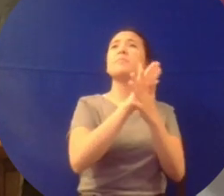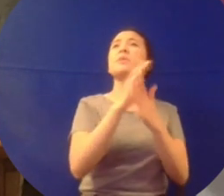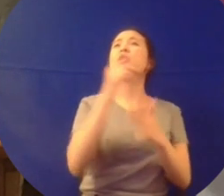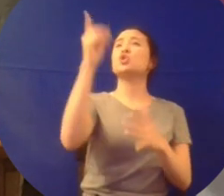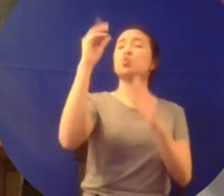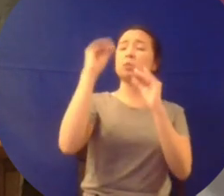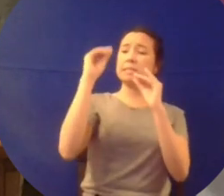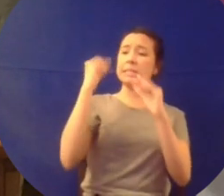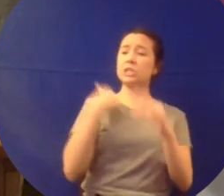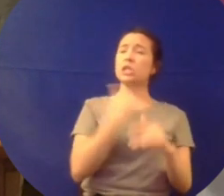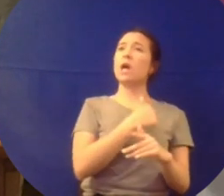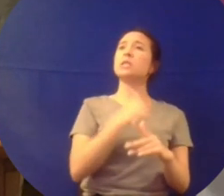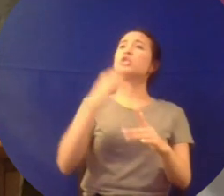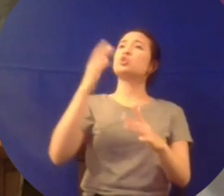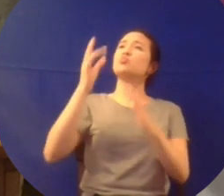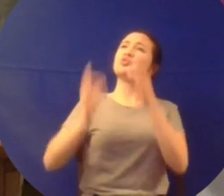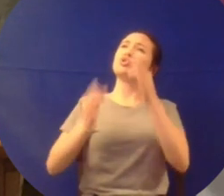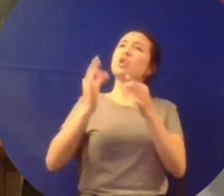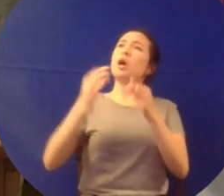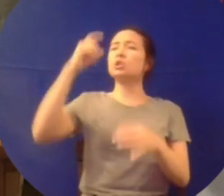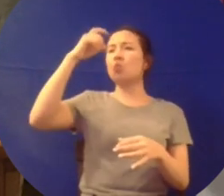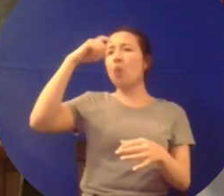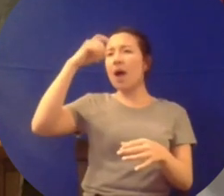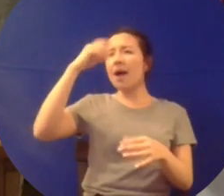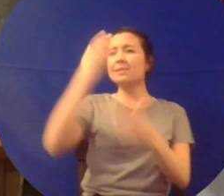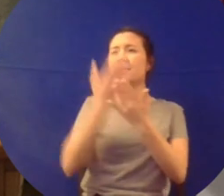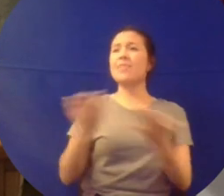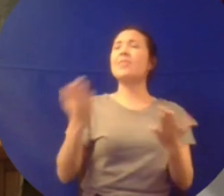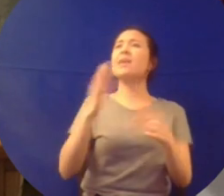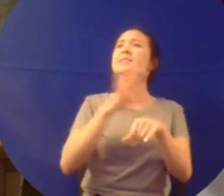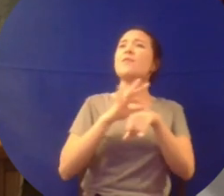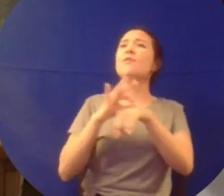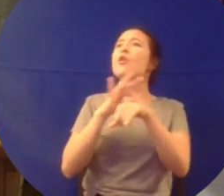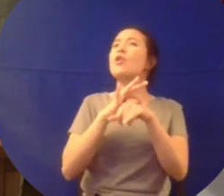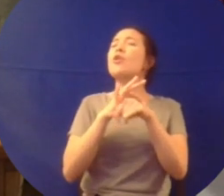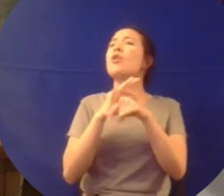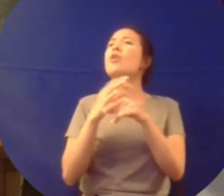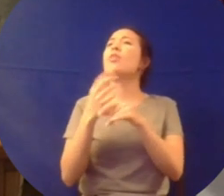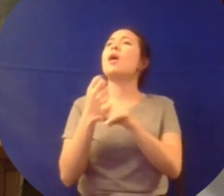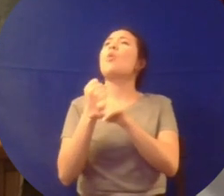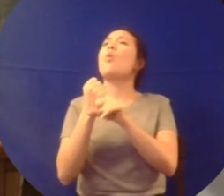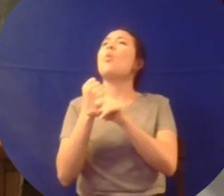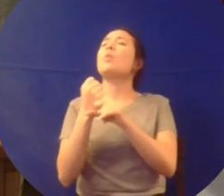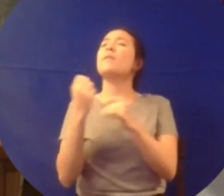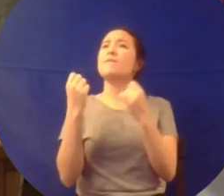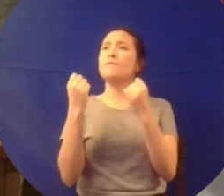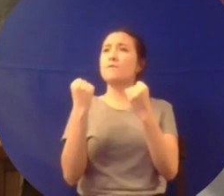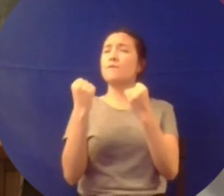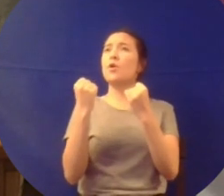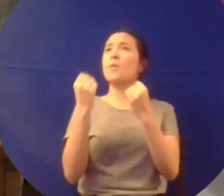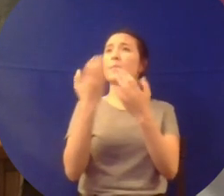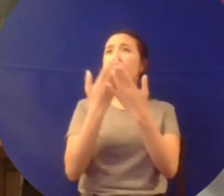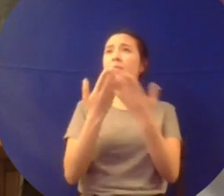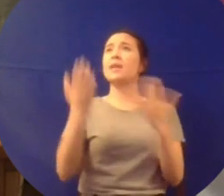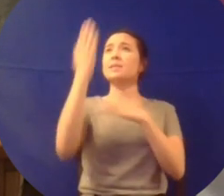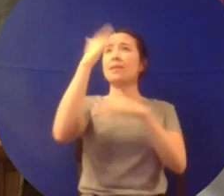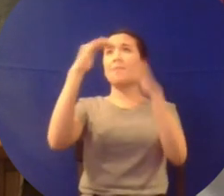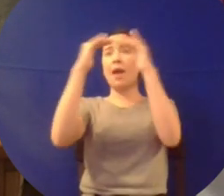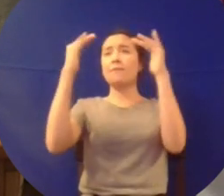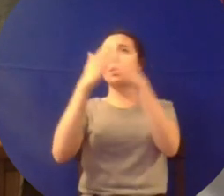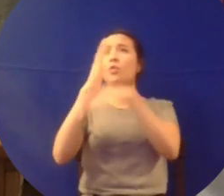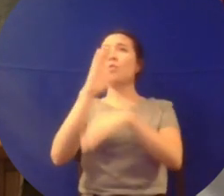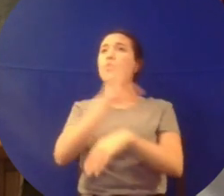in this mystery, you may teach us to judge wisely the things of earth and hold